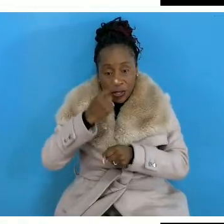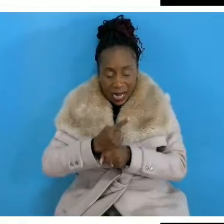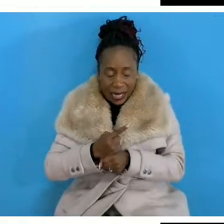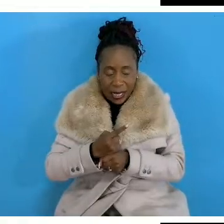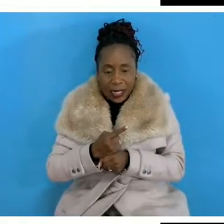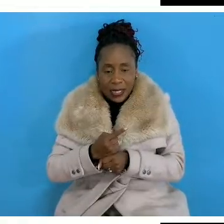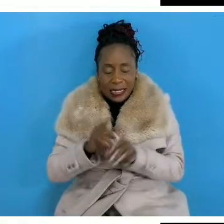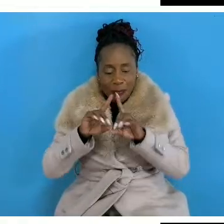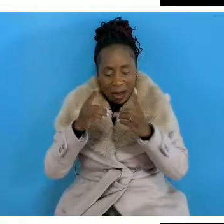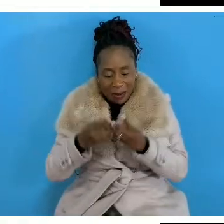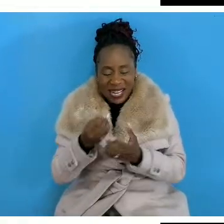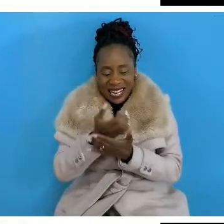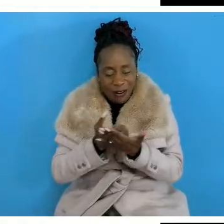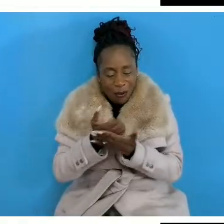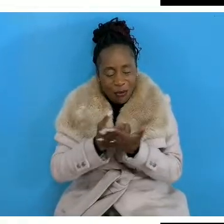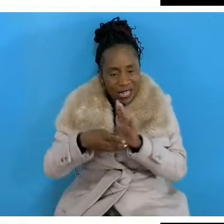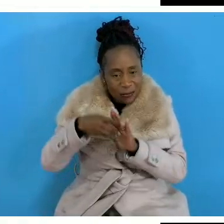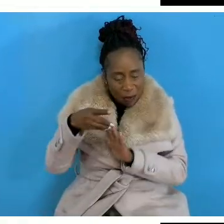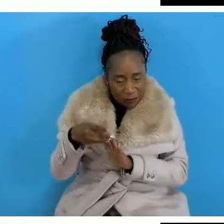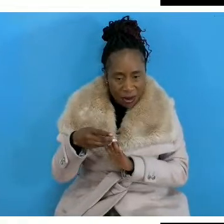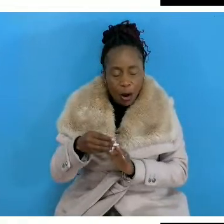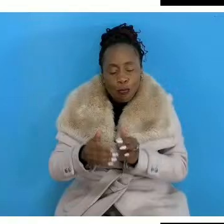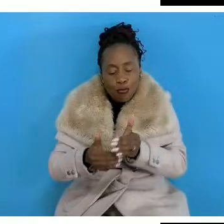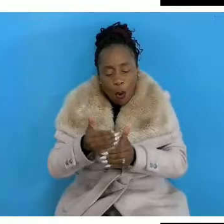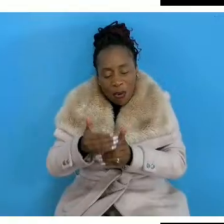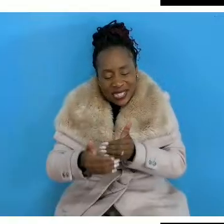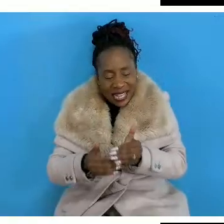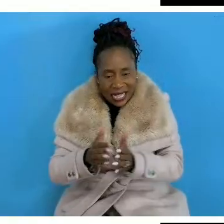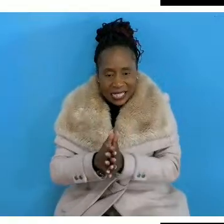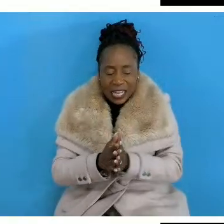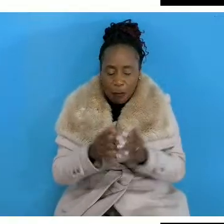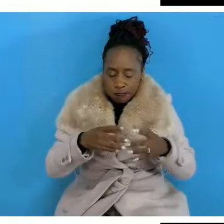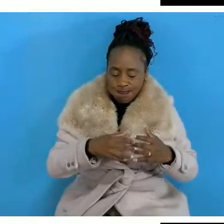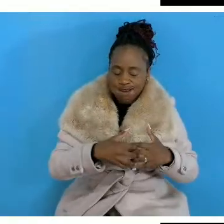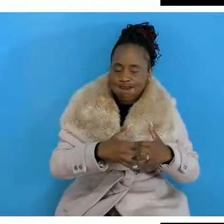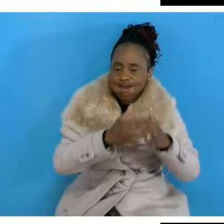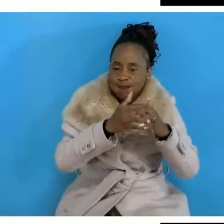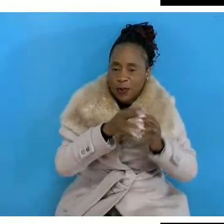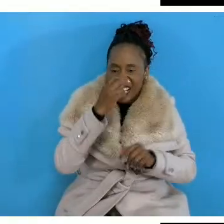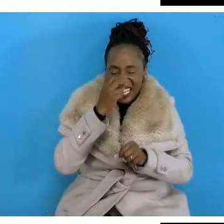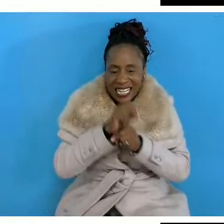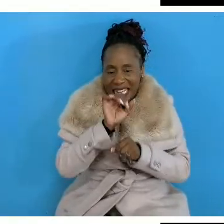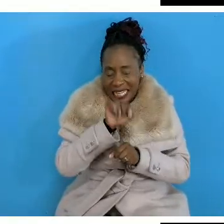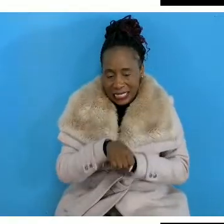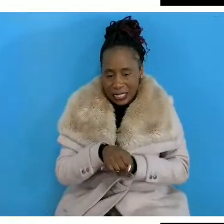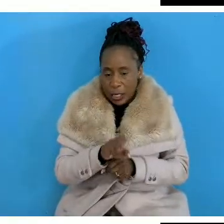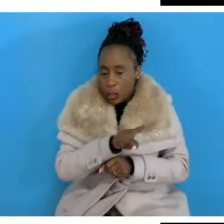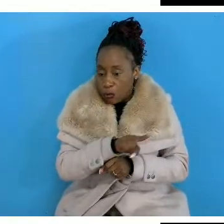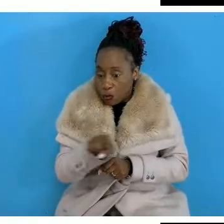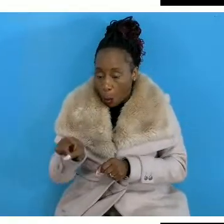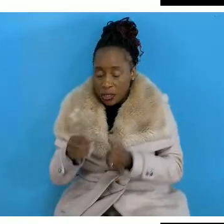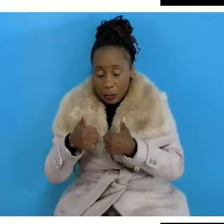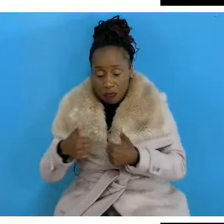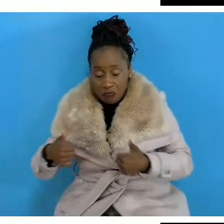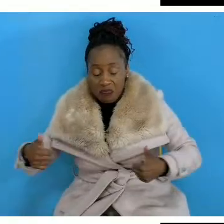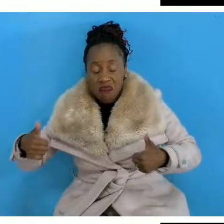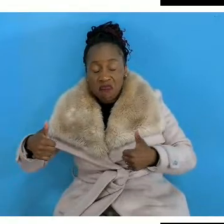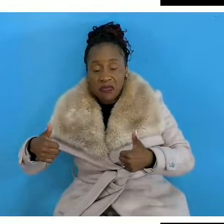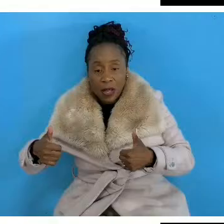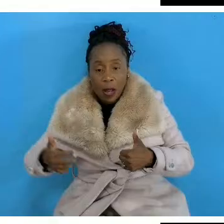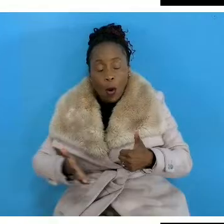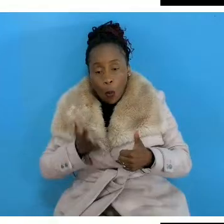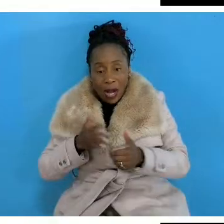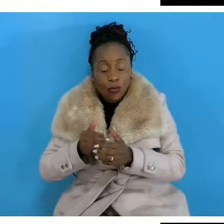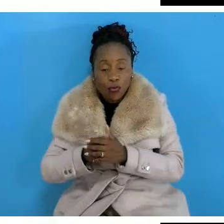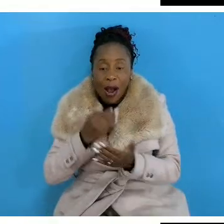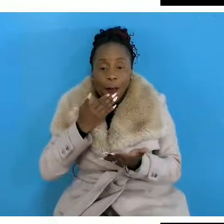Development, we need to develop a process that those stakeholders who want to apply, they can able to